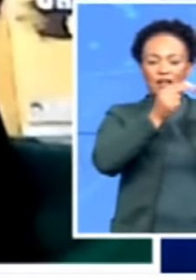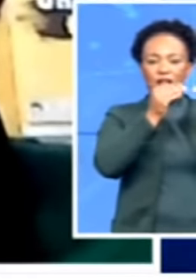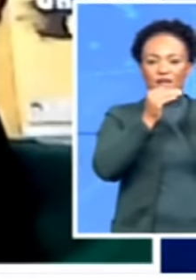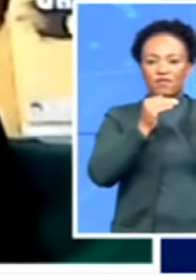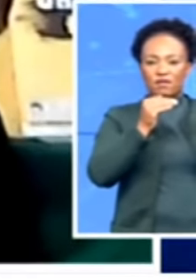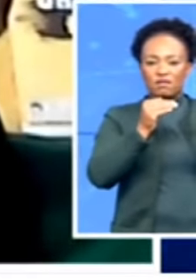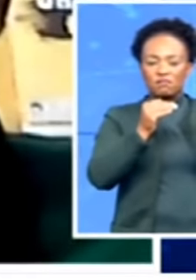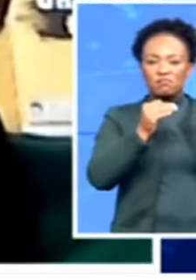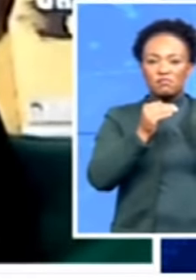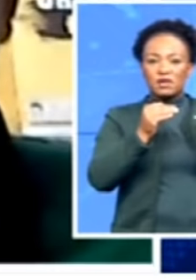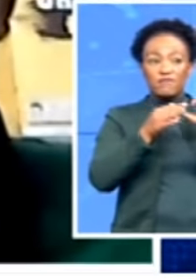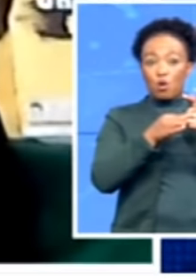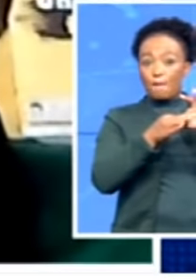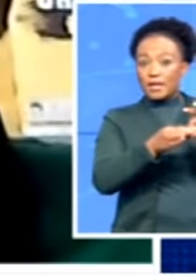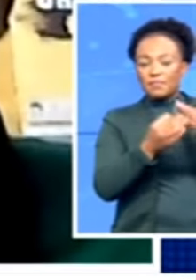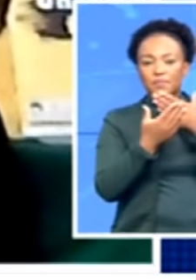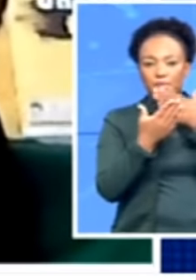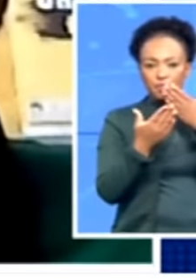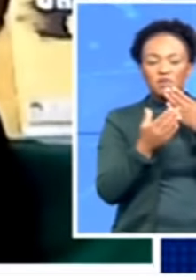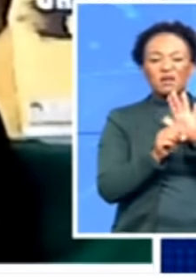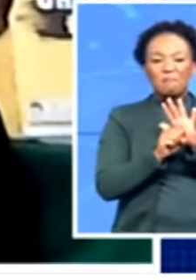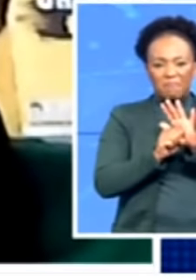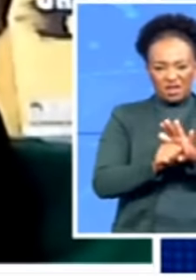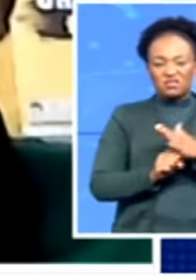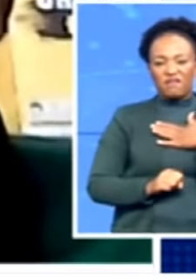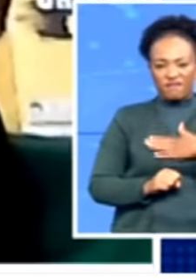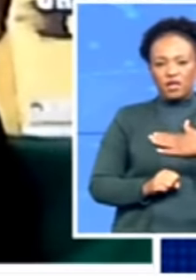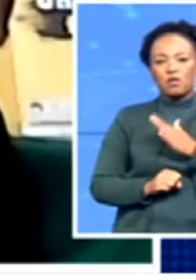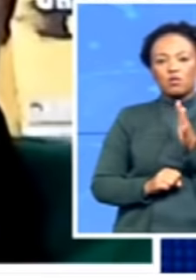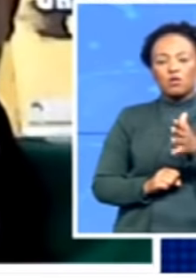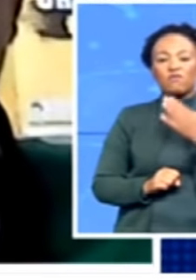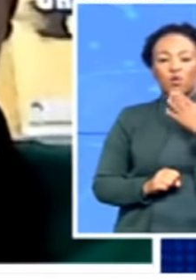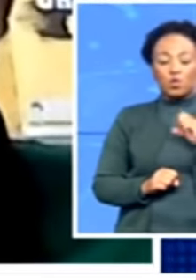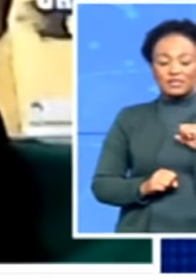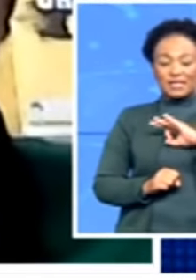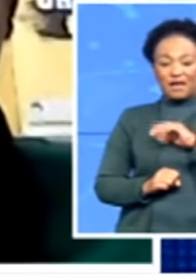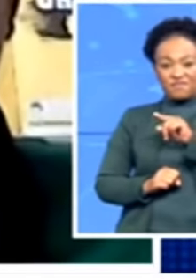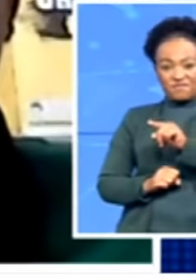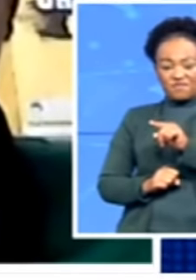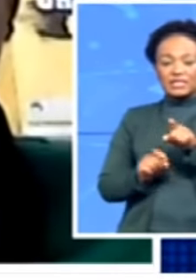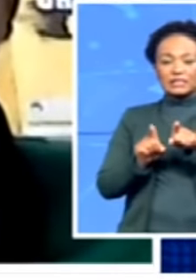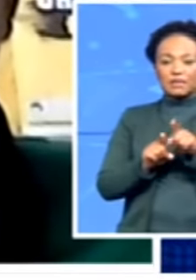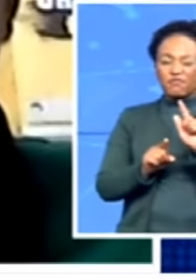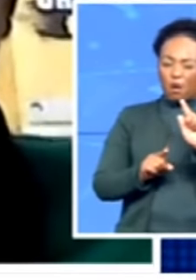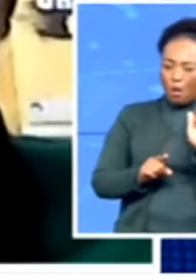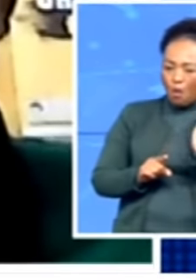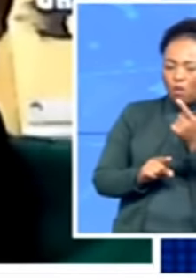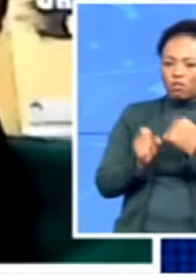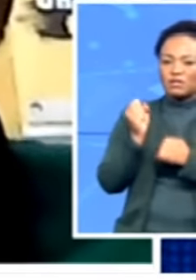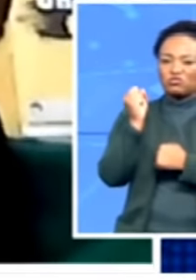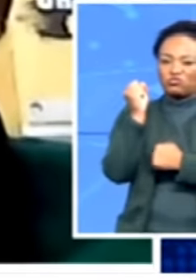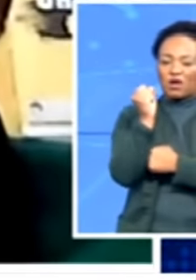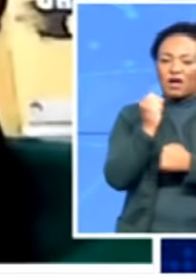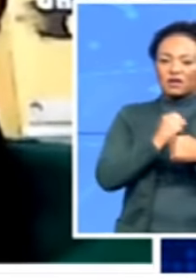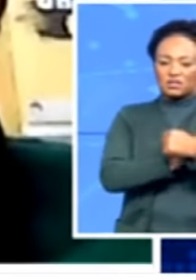feel pressure, not only from the staff members of the ANC, but from all structures of the ANC, because this has